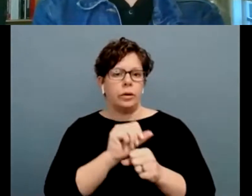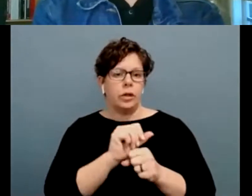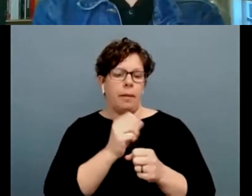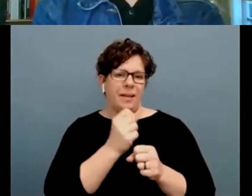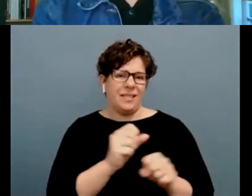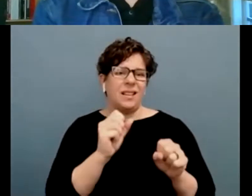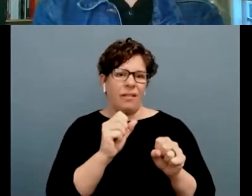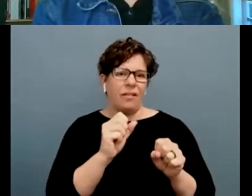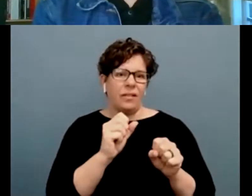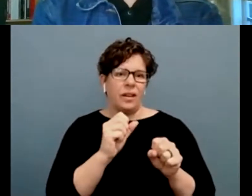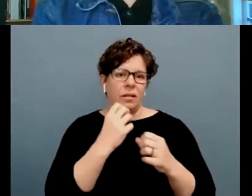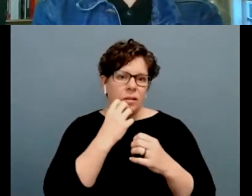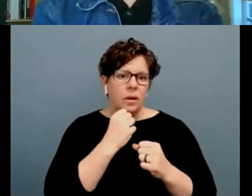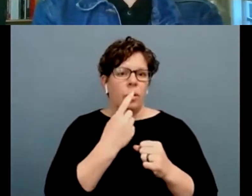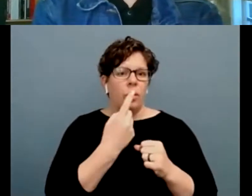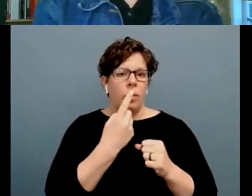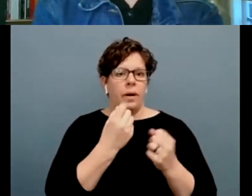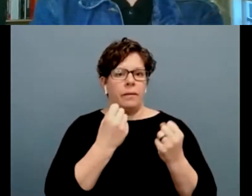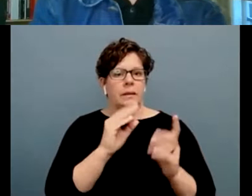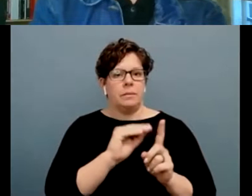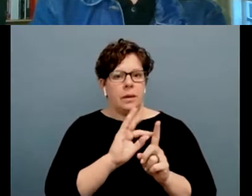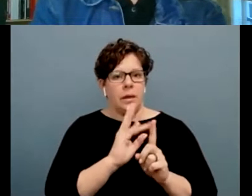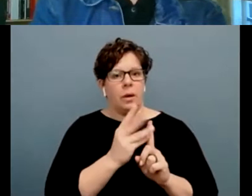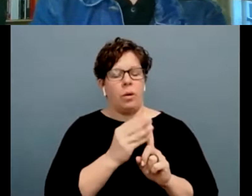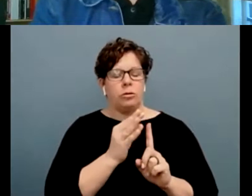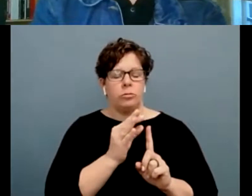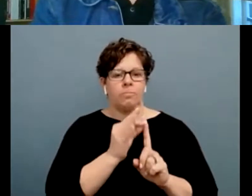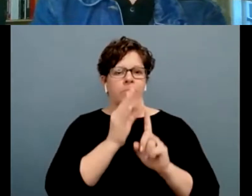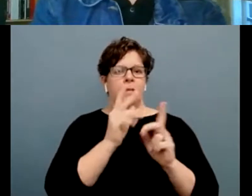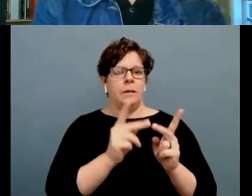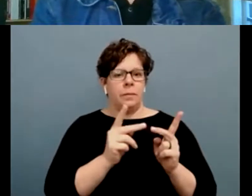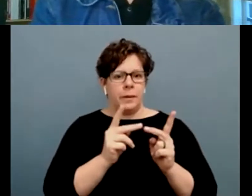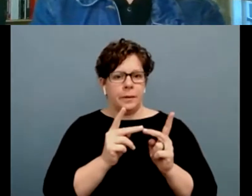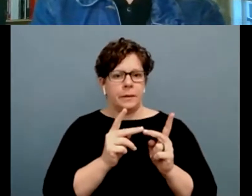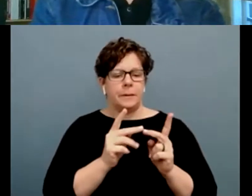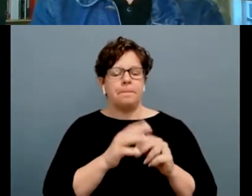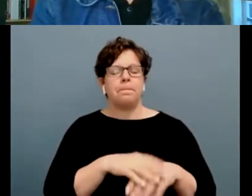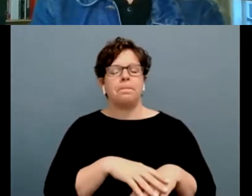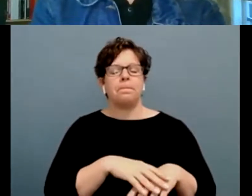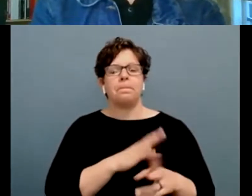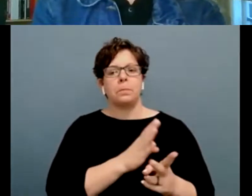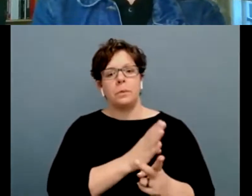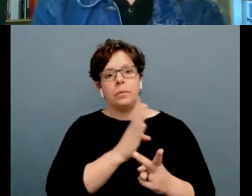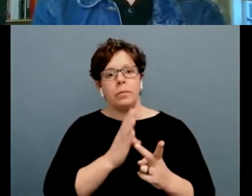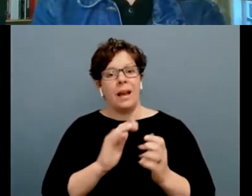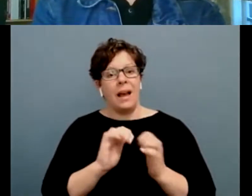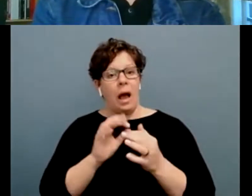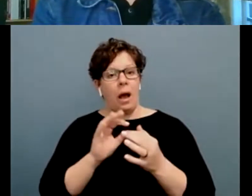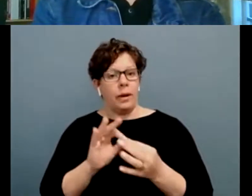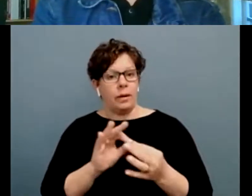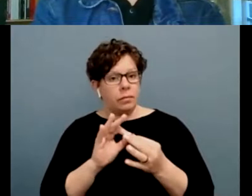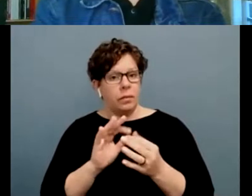its many cultural gems in town. How we work with the community, we